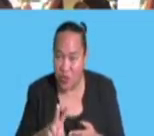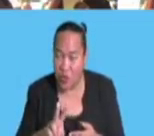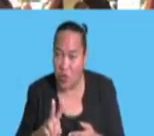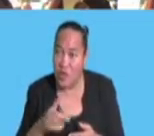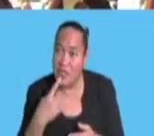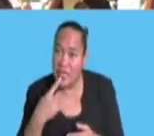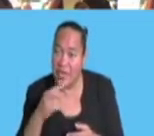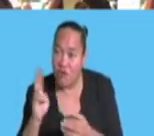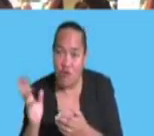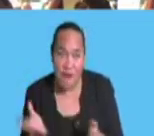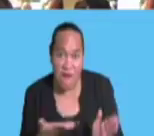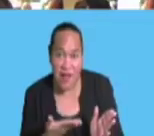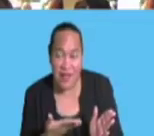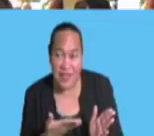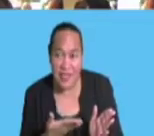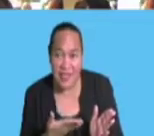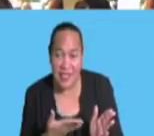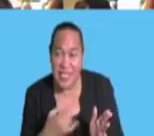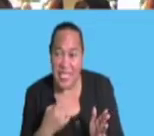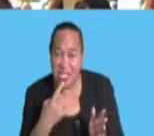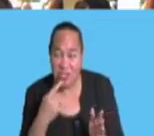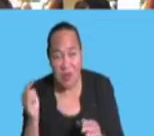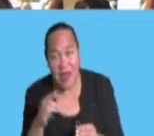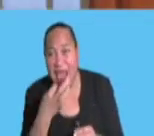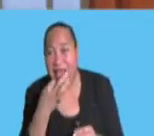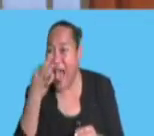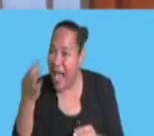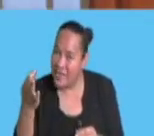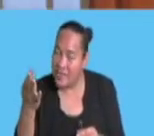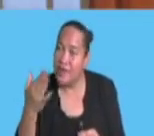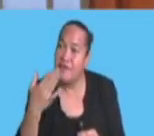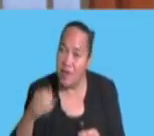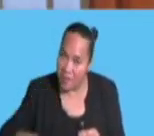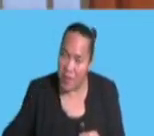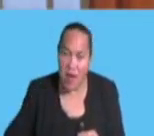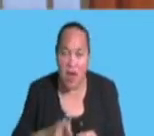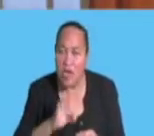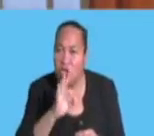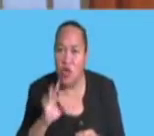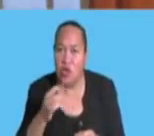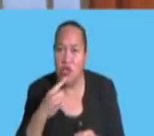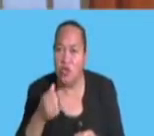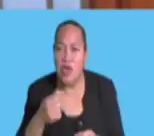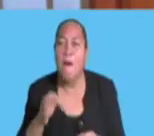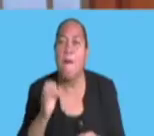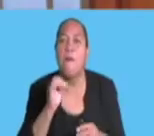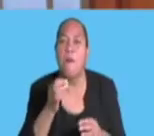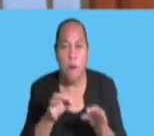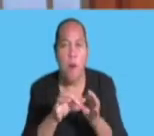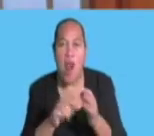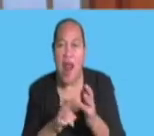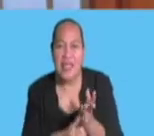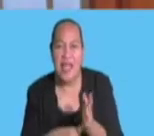prohibited reference and ask the Honourable Minister as well as members to refrain from using the word bollocks as